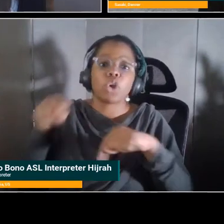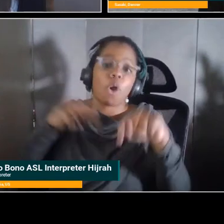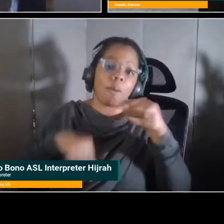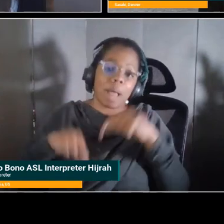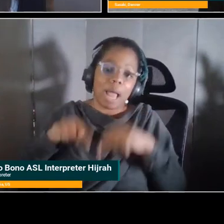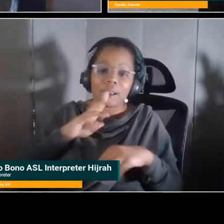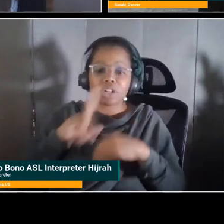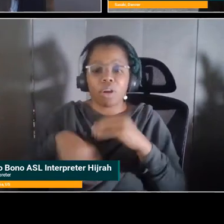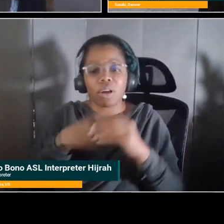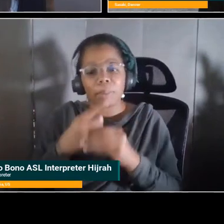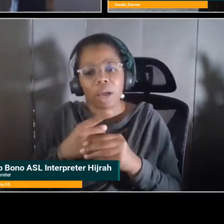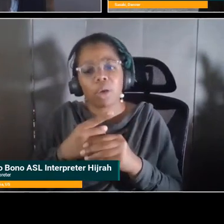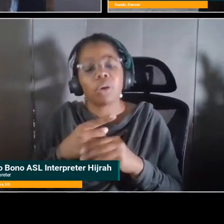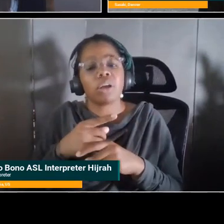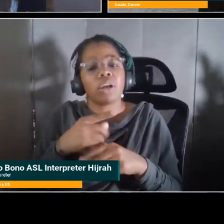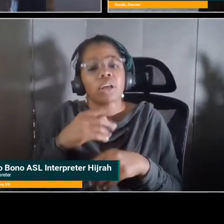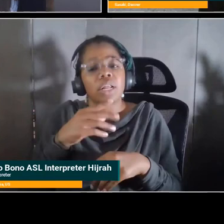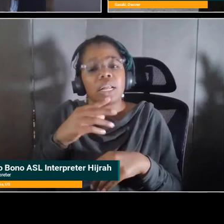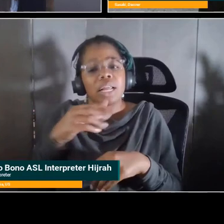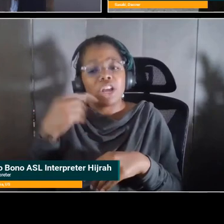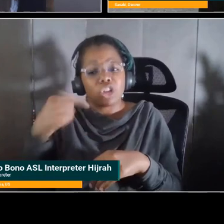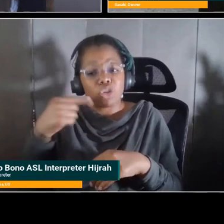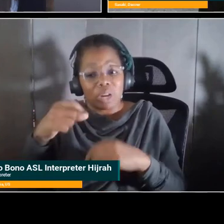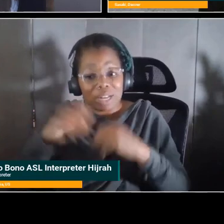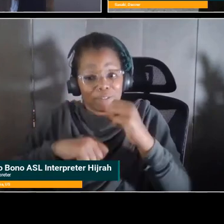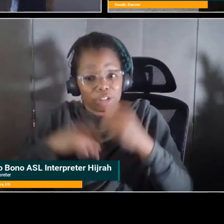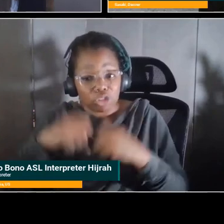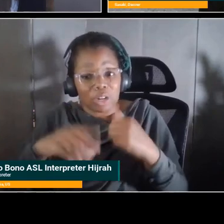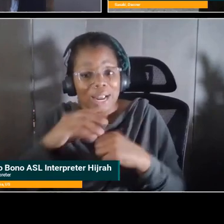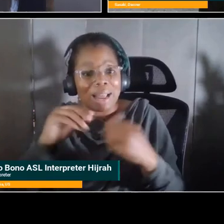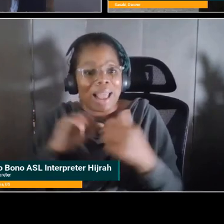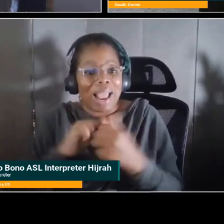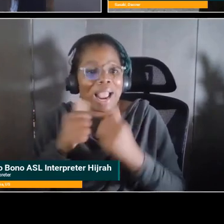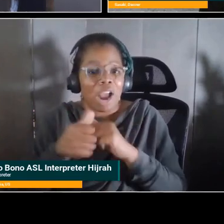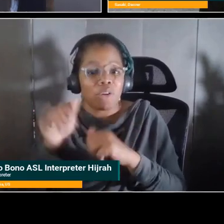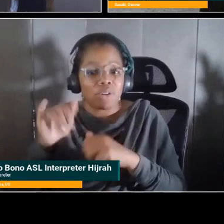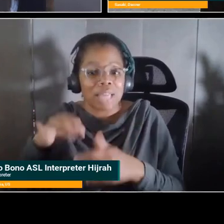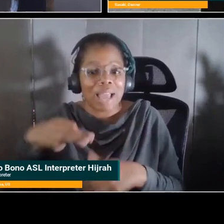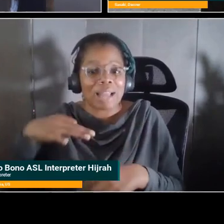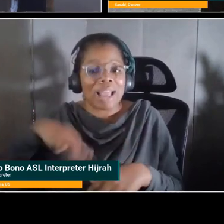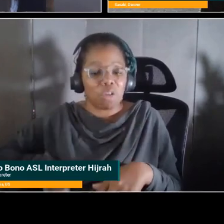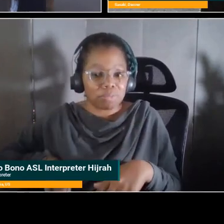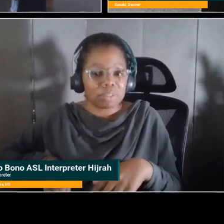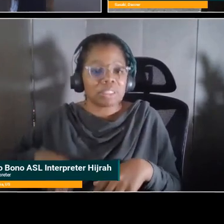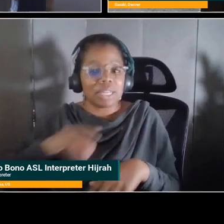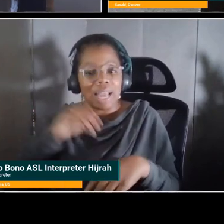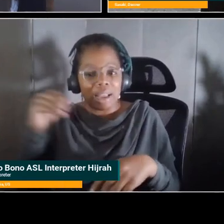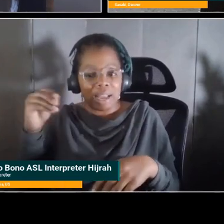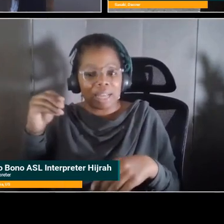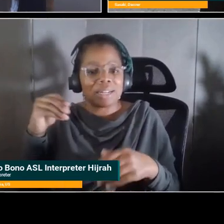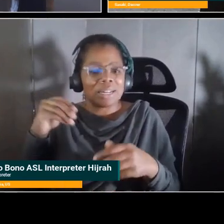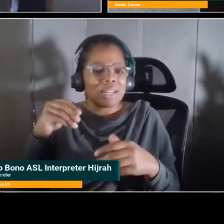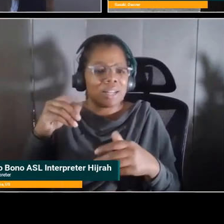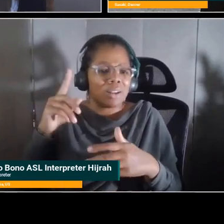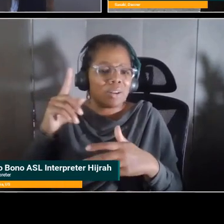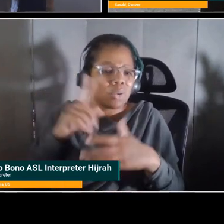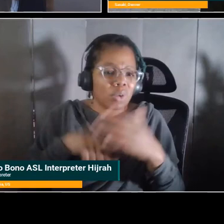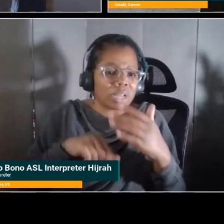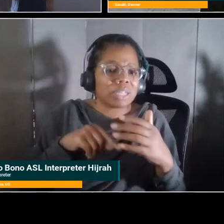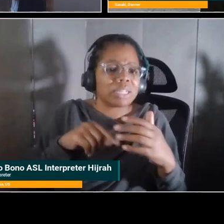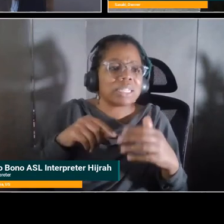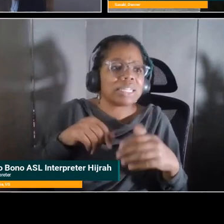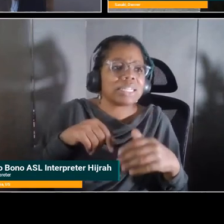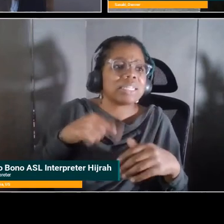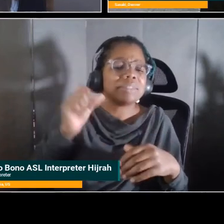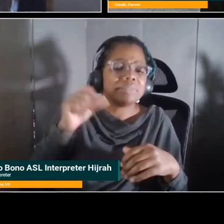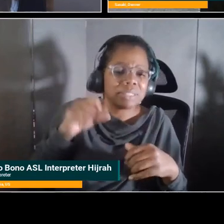about why we need the green infrastructure and how that helps and what it is like. It is a combination of the bioswale, it has